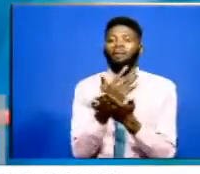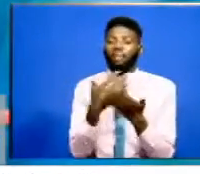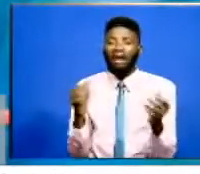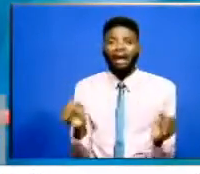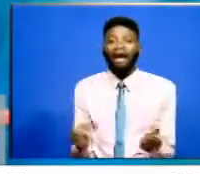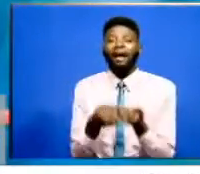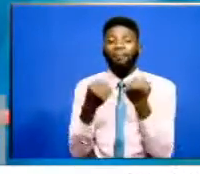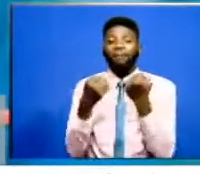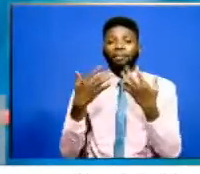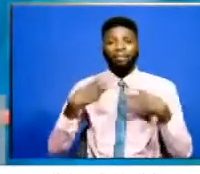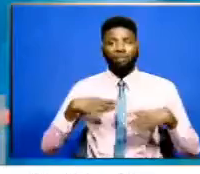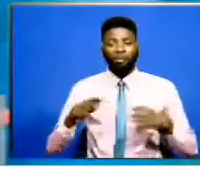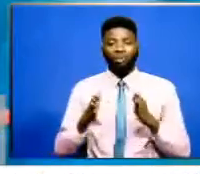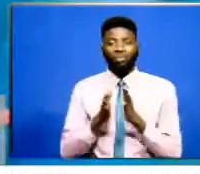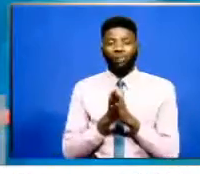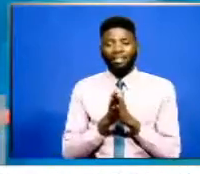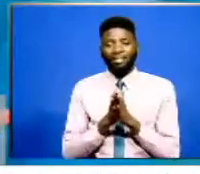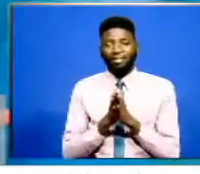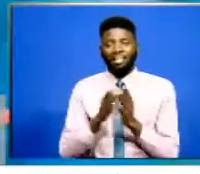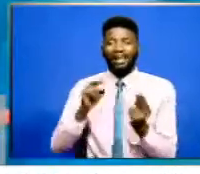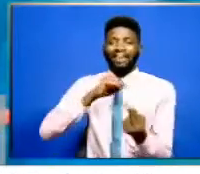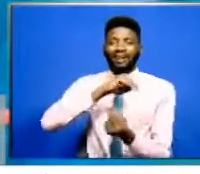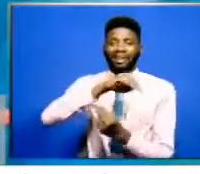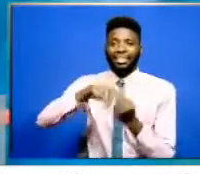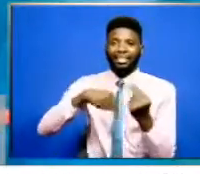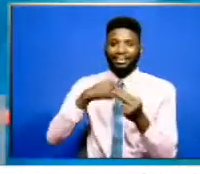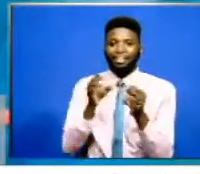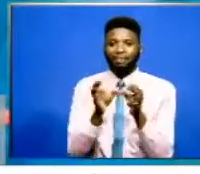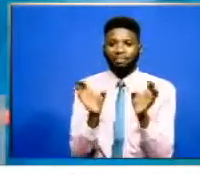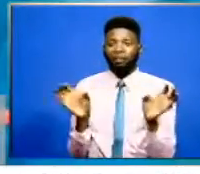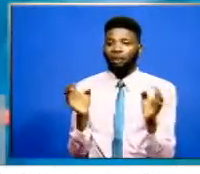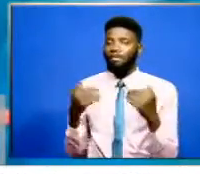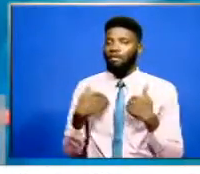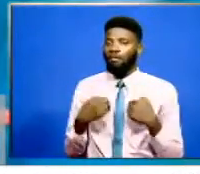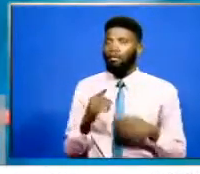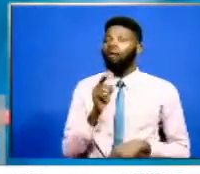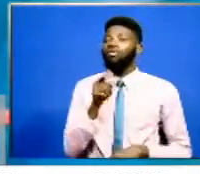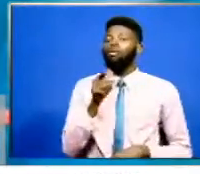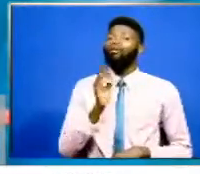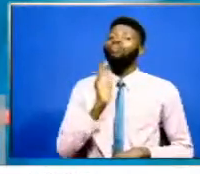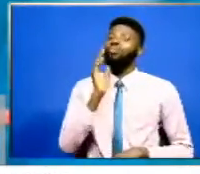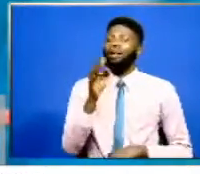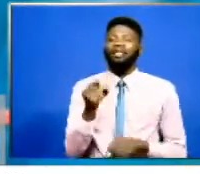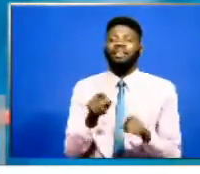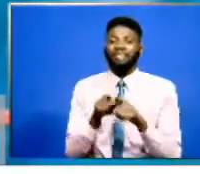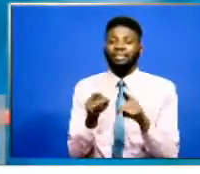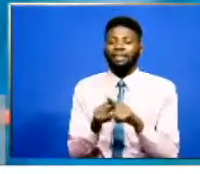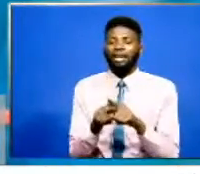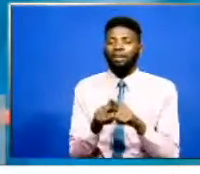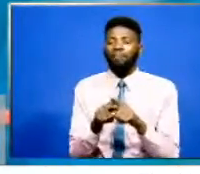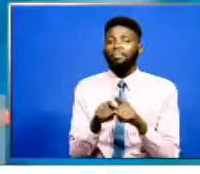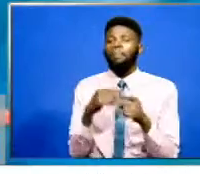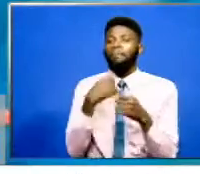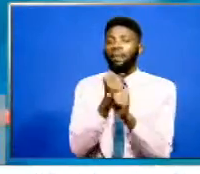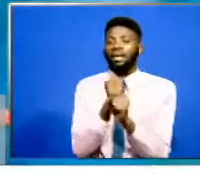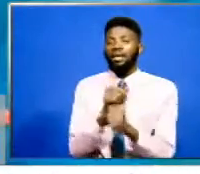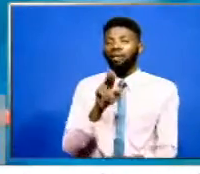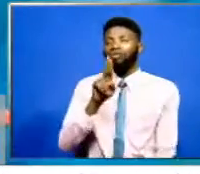and nature. Mm-hmm. And that will really give another sense to this UNEP at